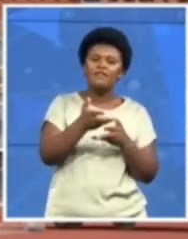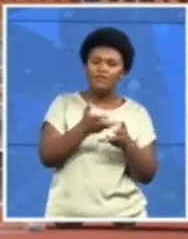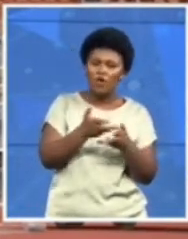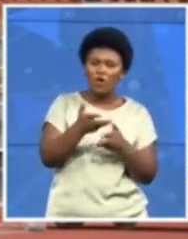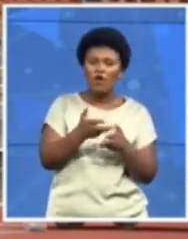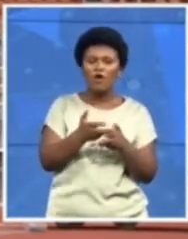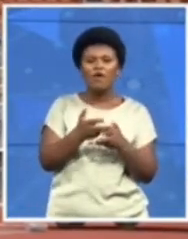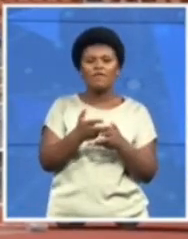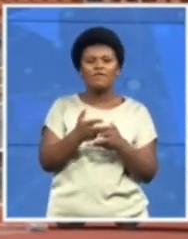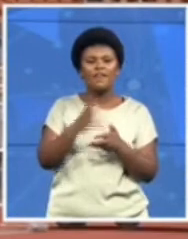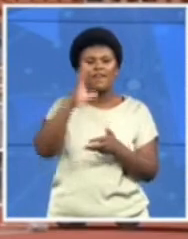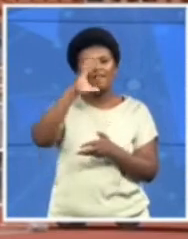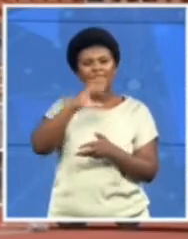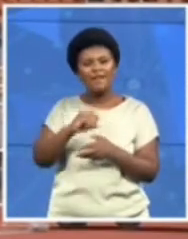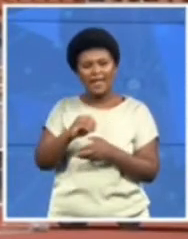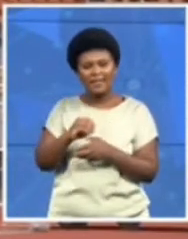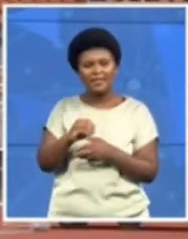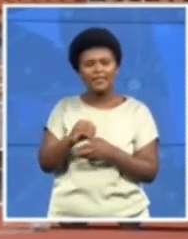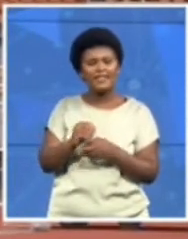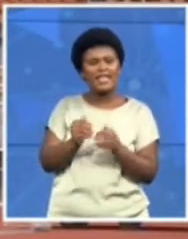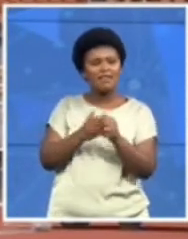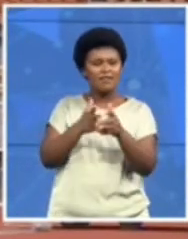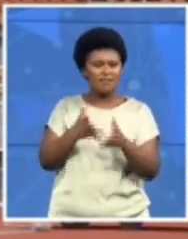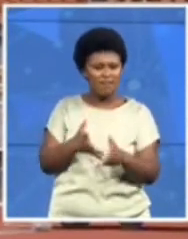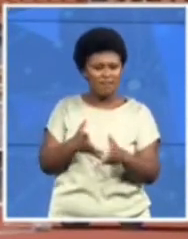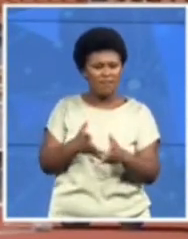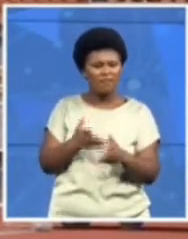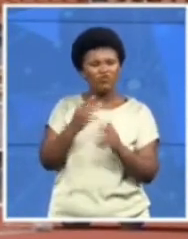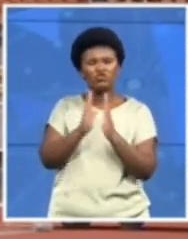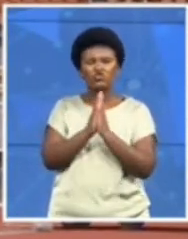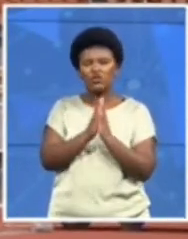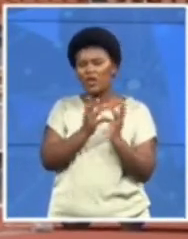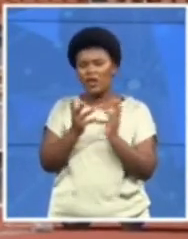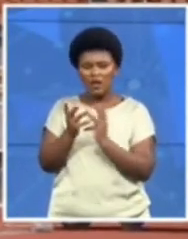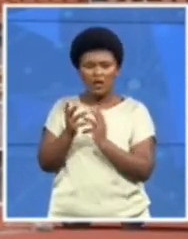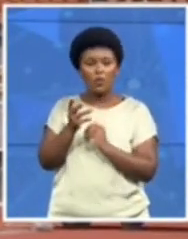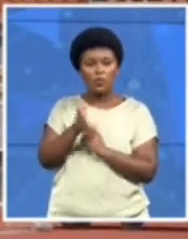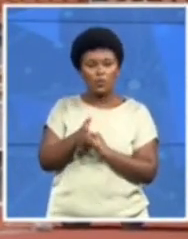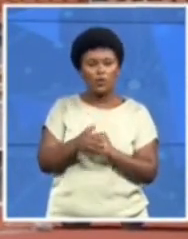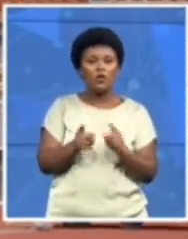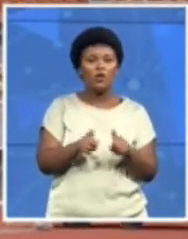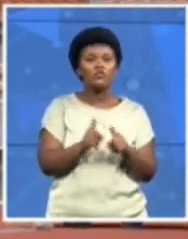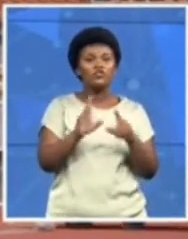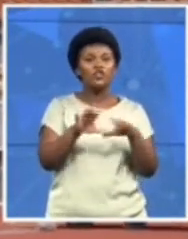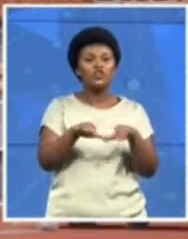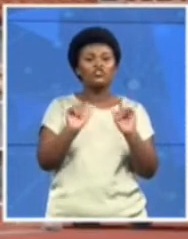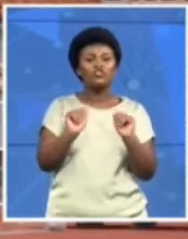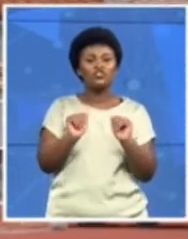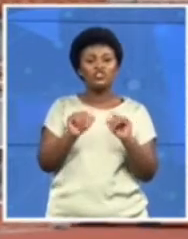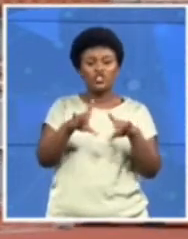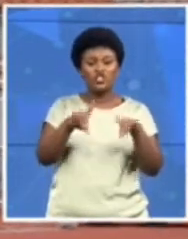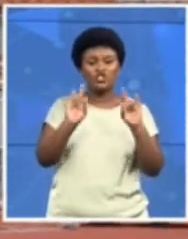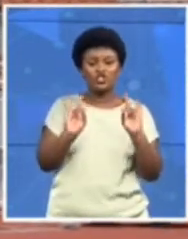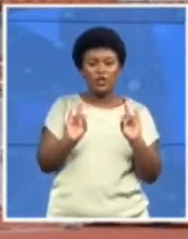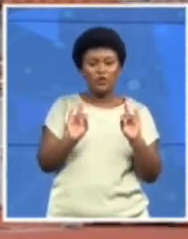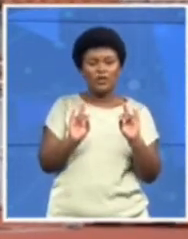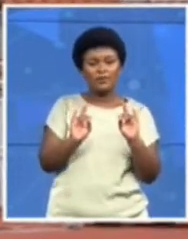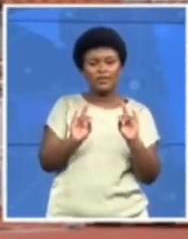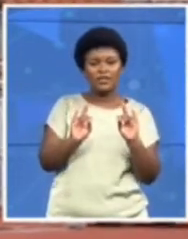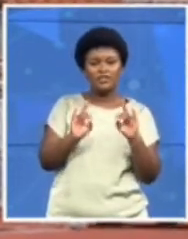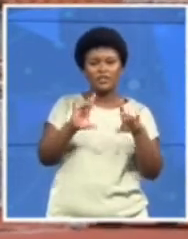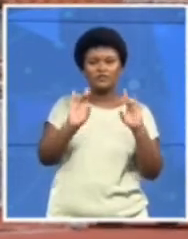process will be happening in Vembe, where the national chair, Comrade Simpson Gwede Mantashe, will be there. He'll also be engaging. He'll visit